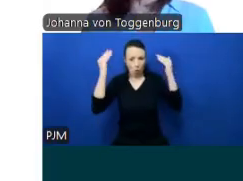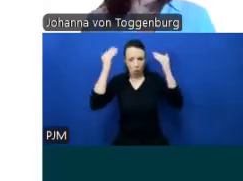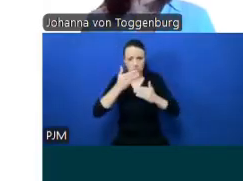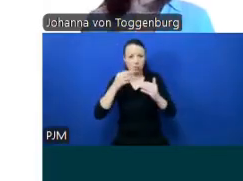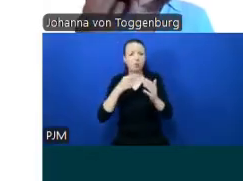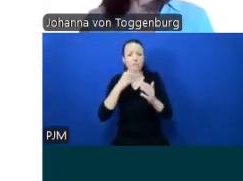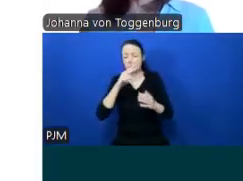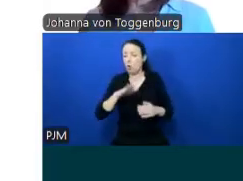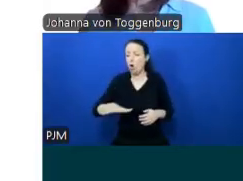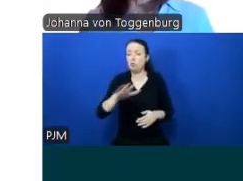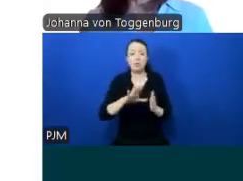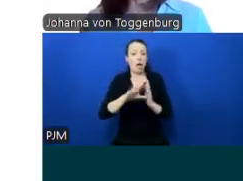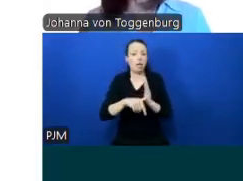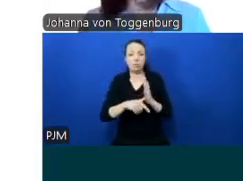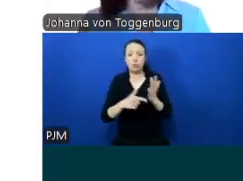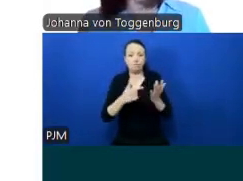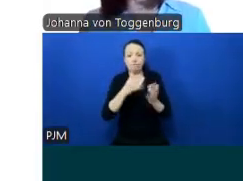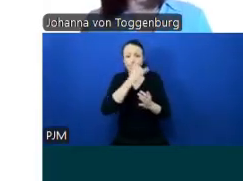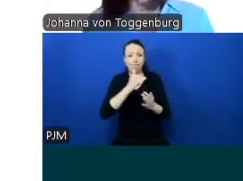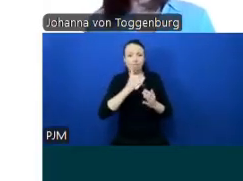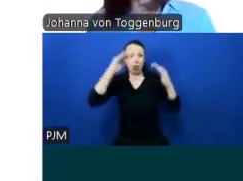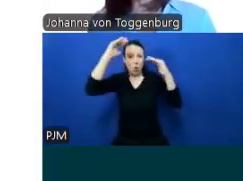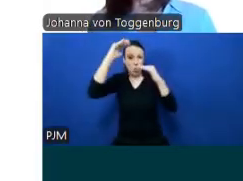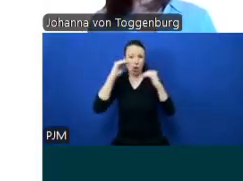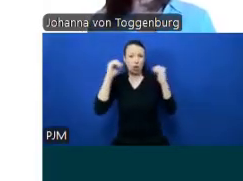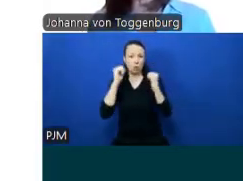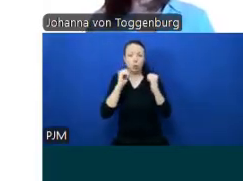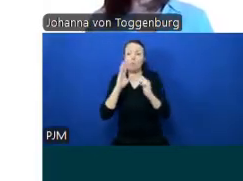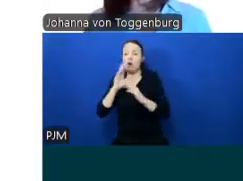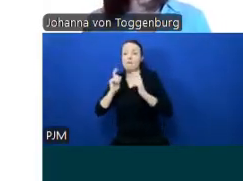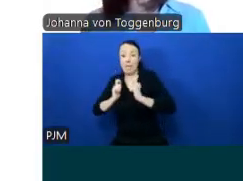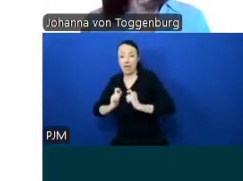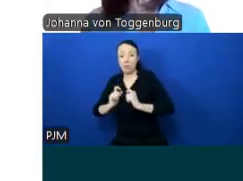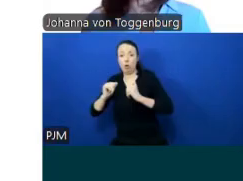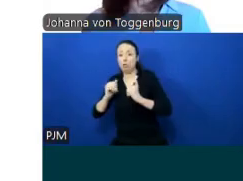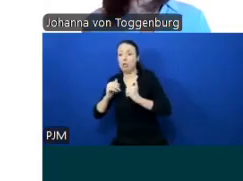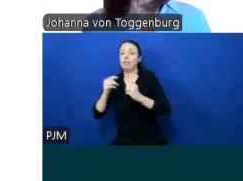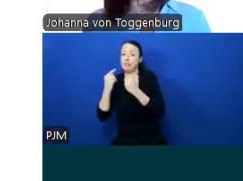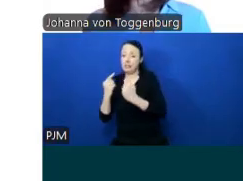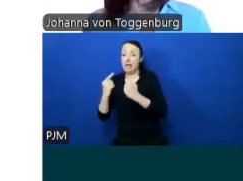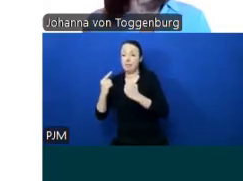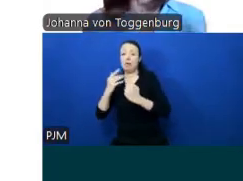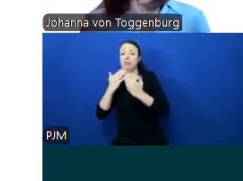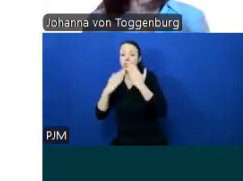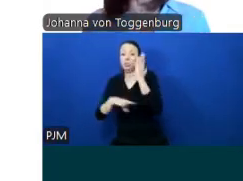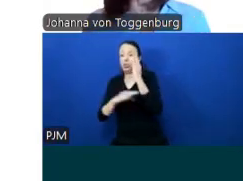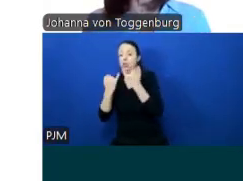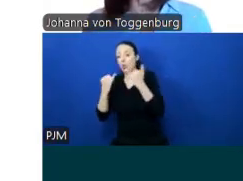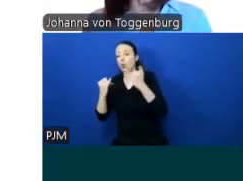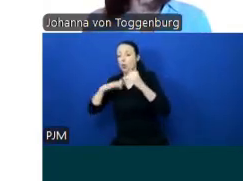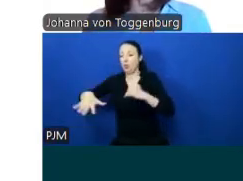reduced. And so, as Alexander was saying in his presentation, the fact that we